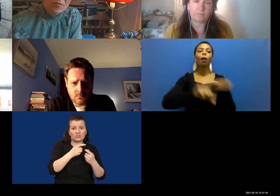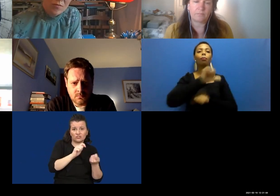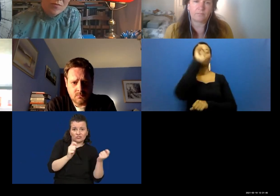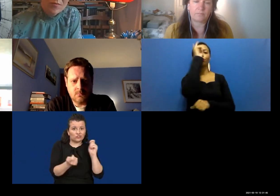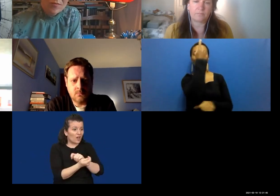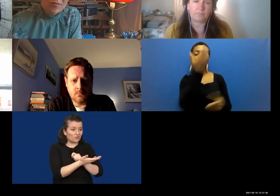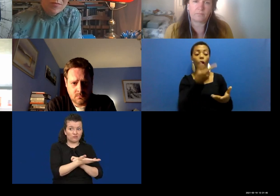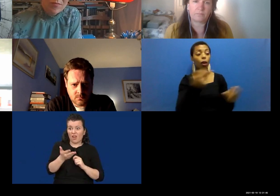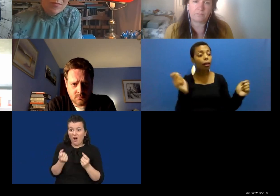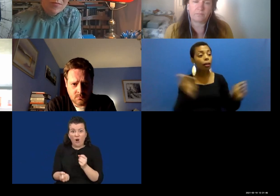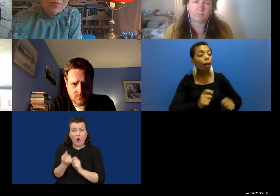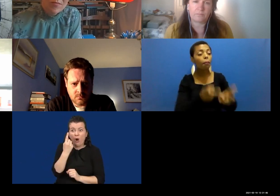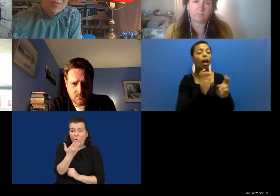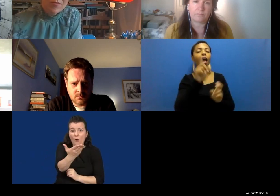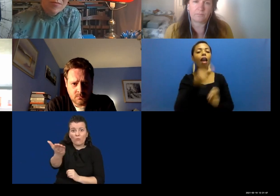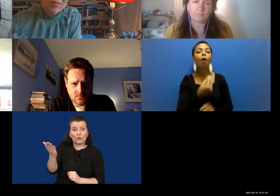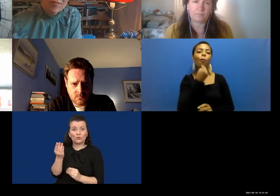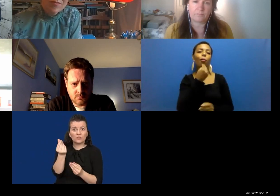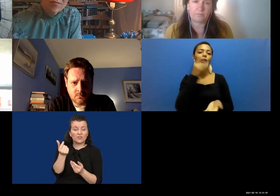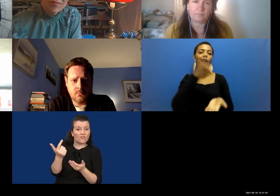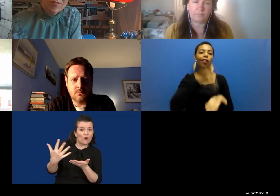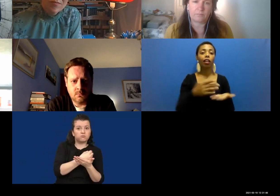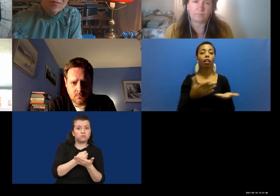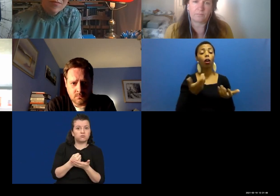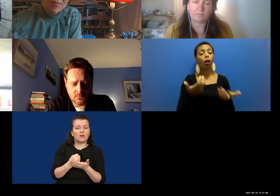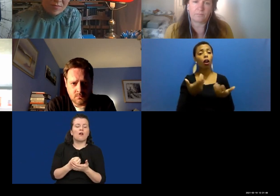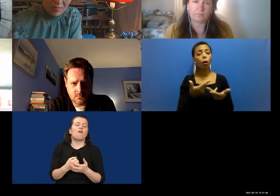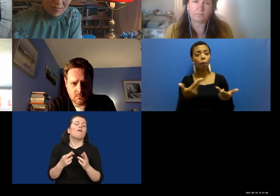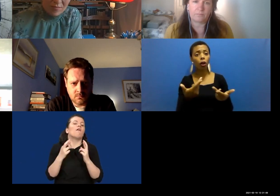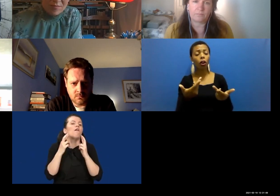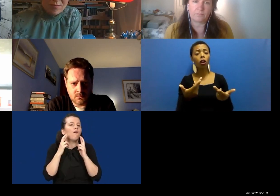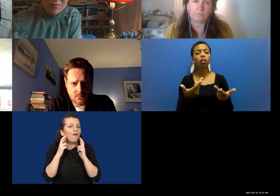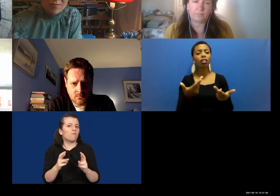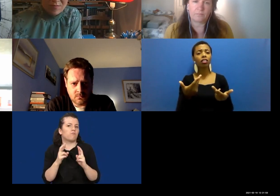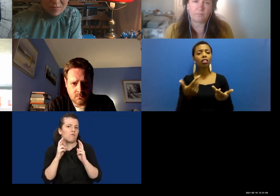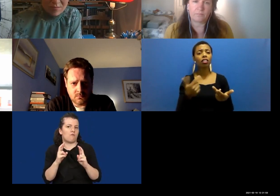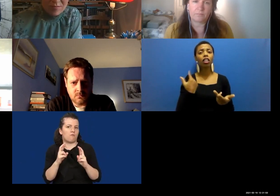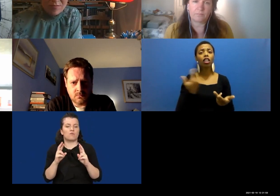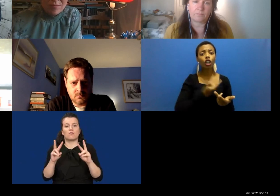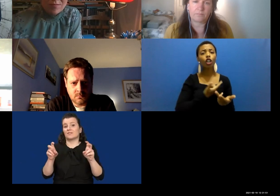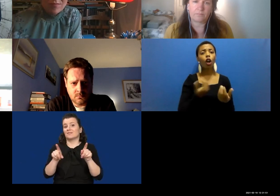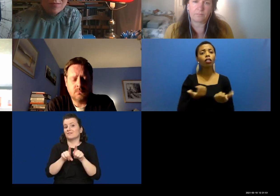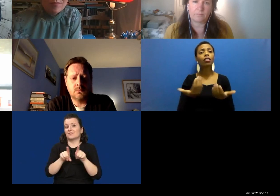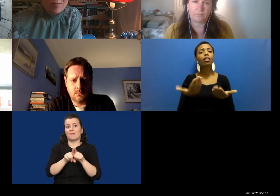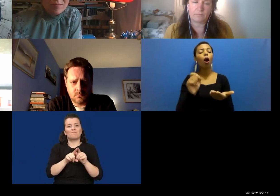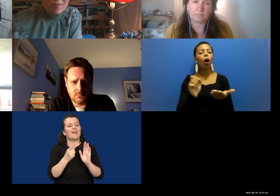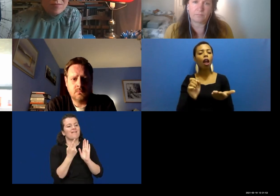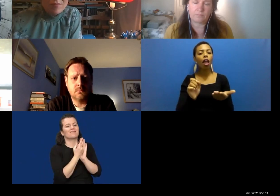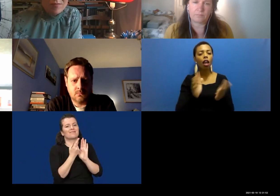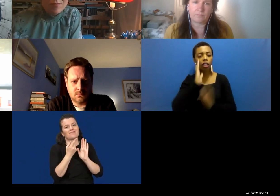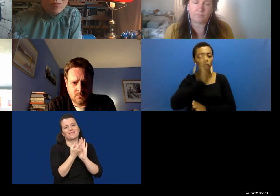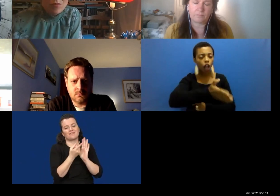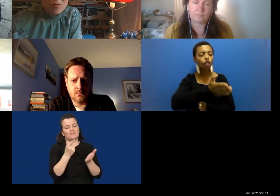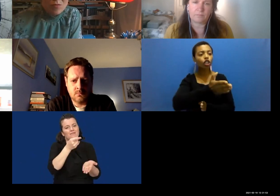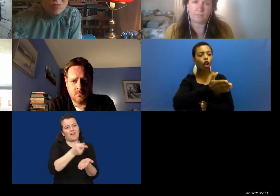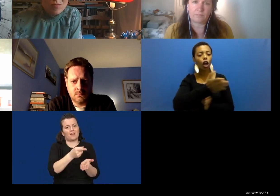opportunity? That's something we really hope will happen with our Web Accessibility Directive.